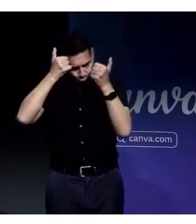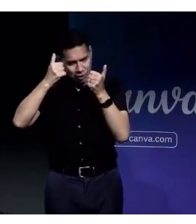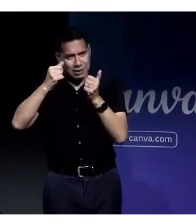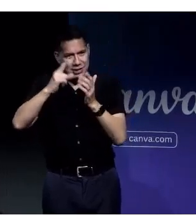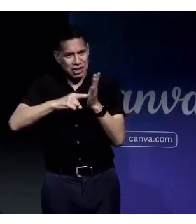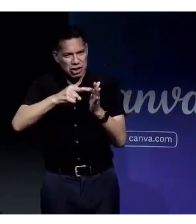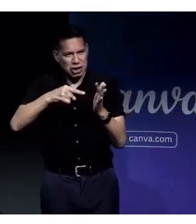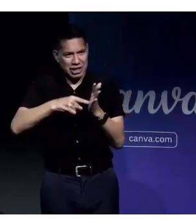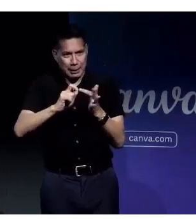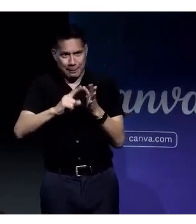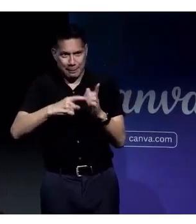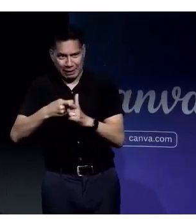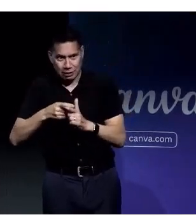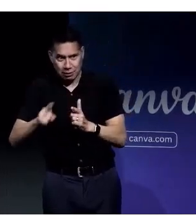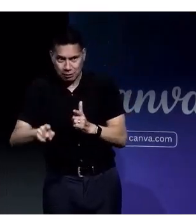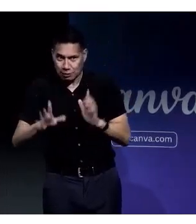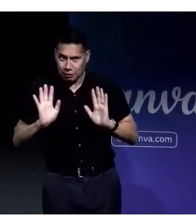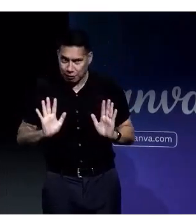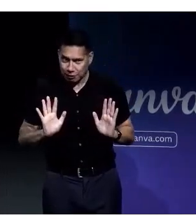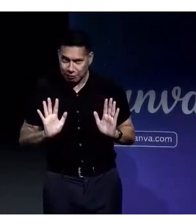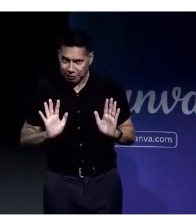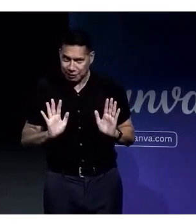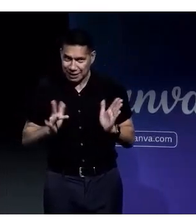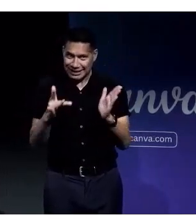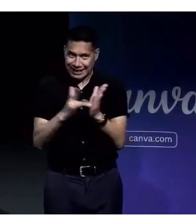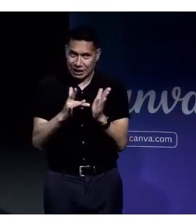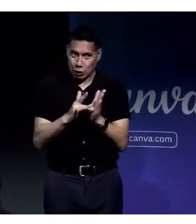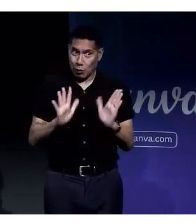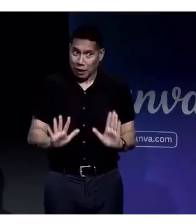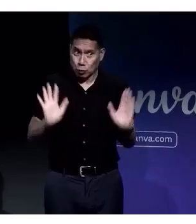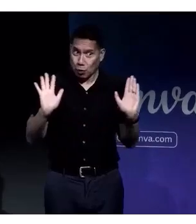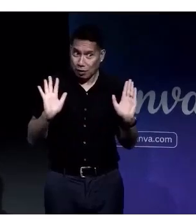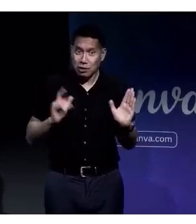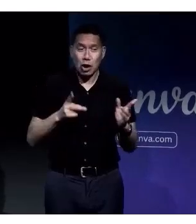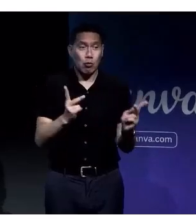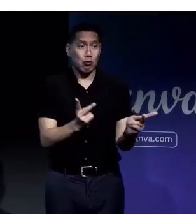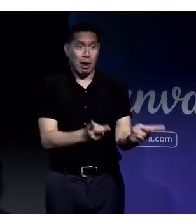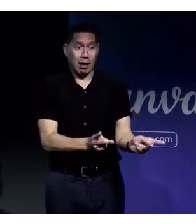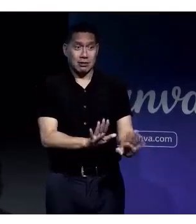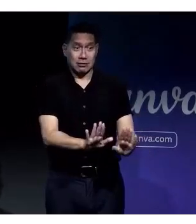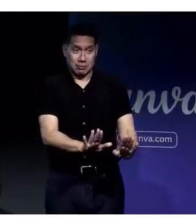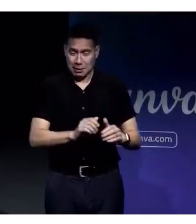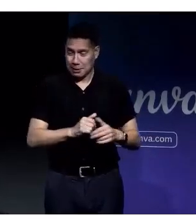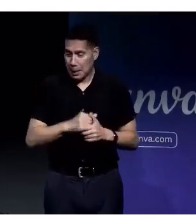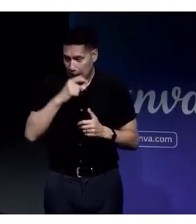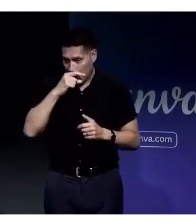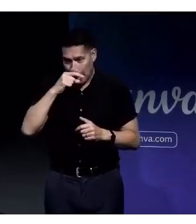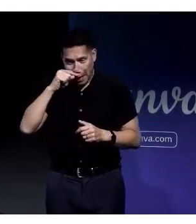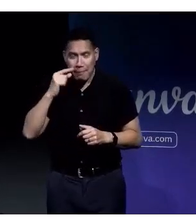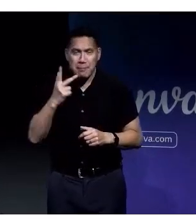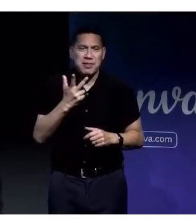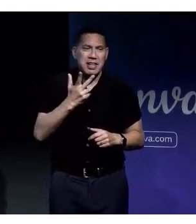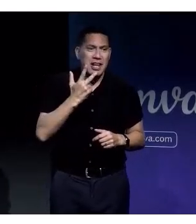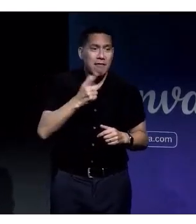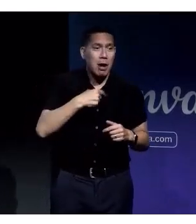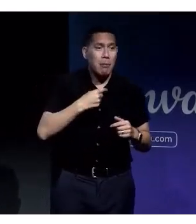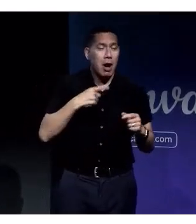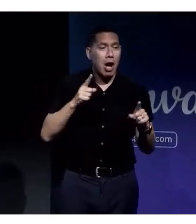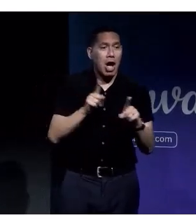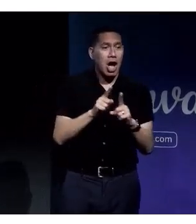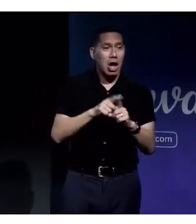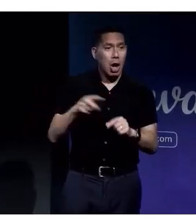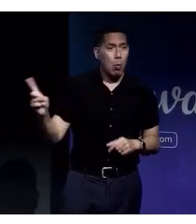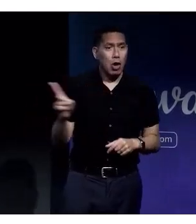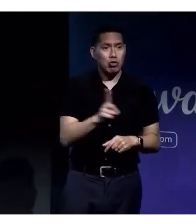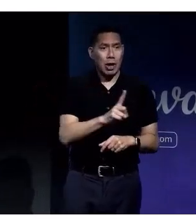is as technical as this is going to get. So just relax. If in my wanderings around the stage,